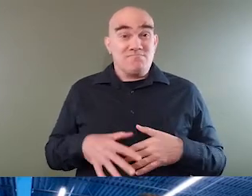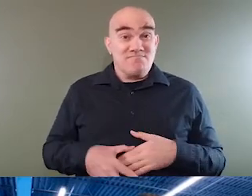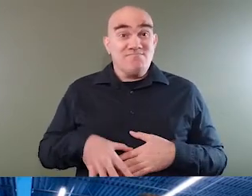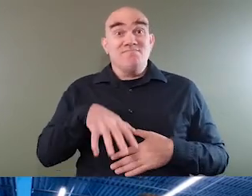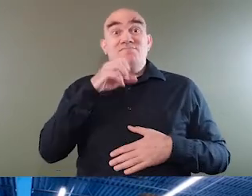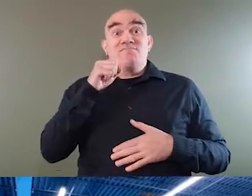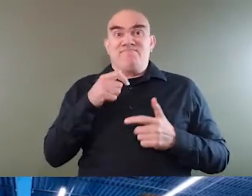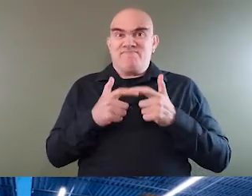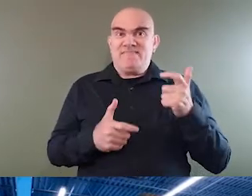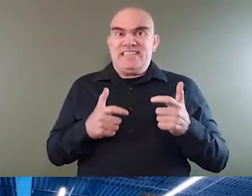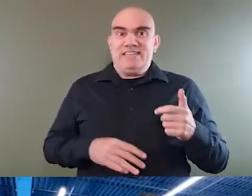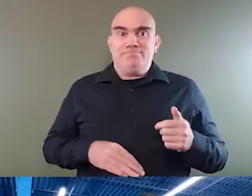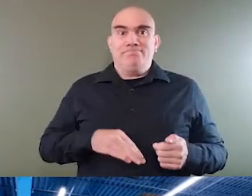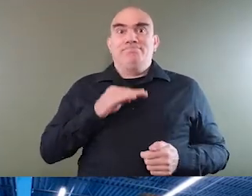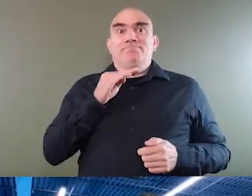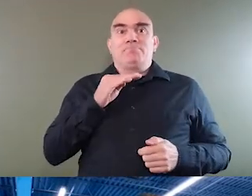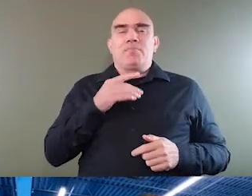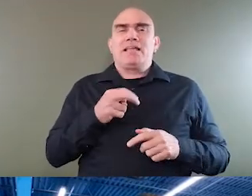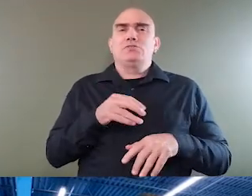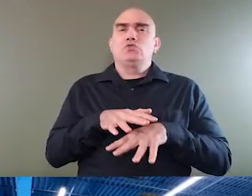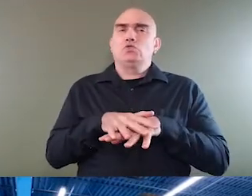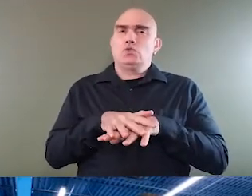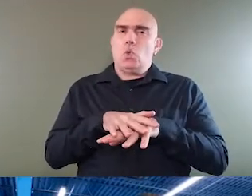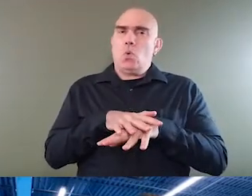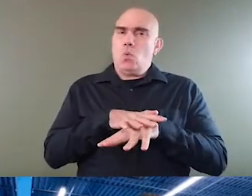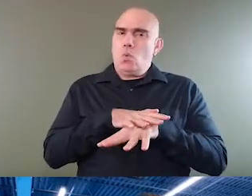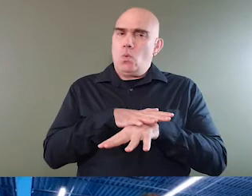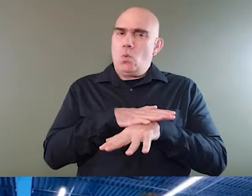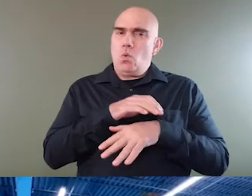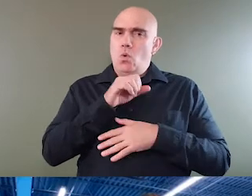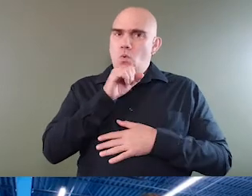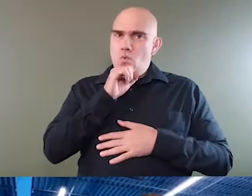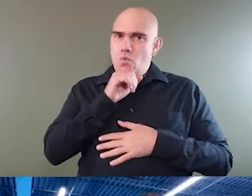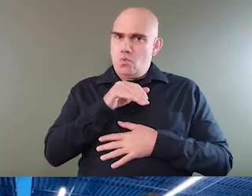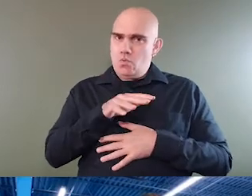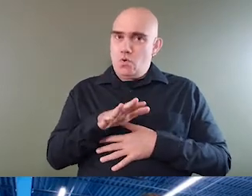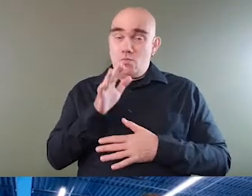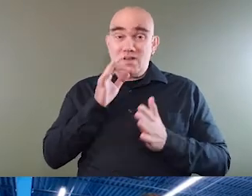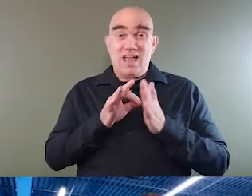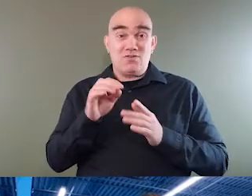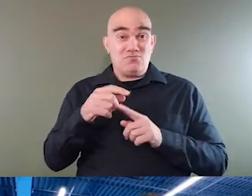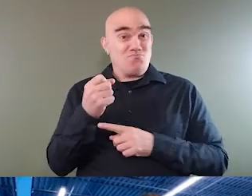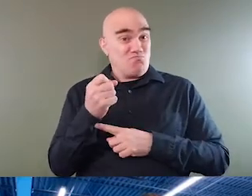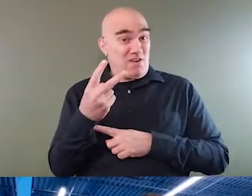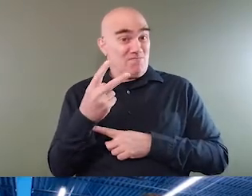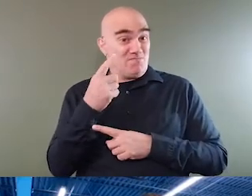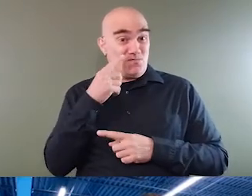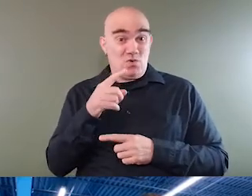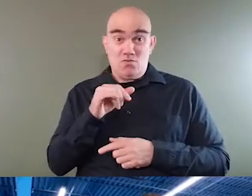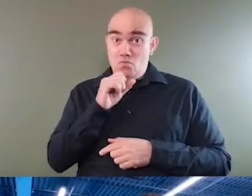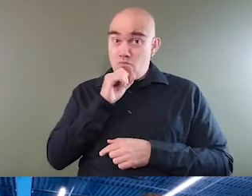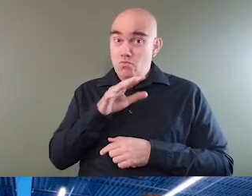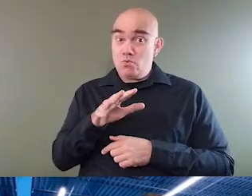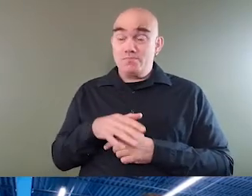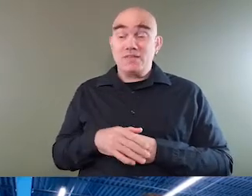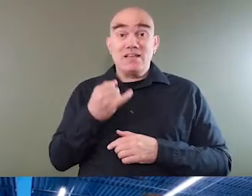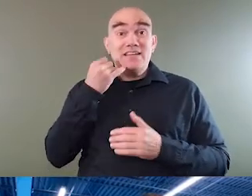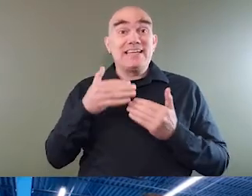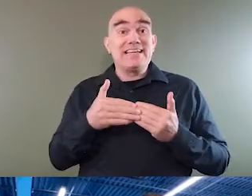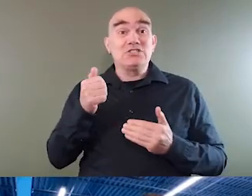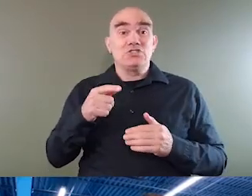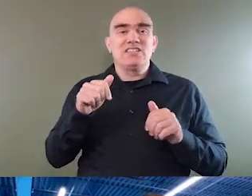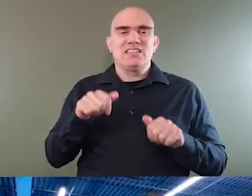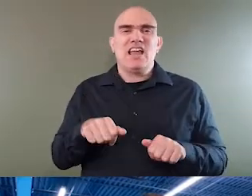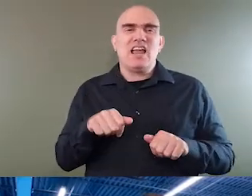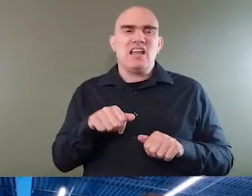big fill up to inhale and a slow exhale. I'll count to 12 for that. If it's easier, you can exhale